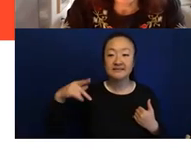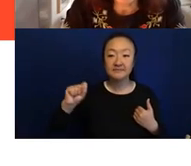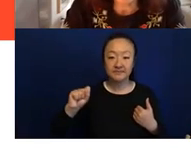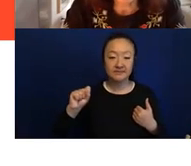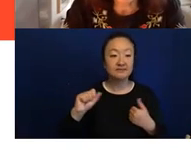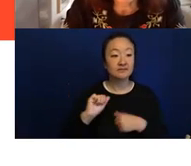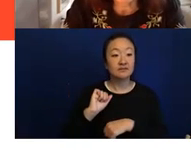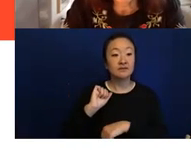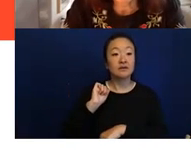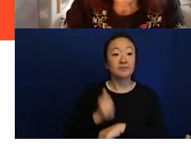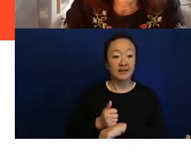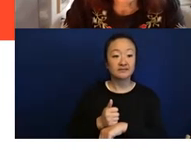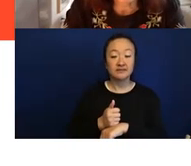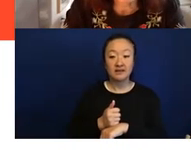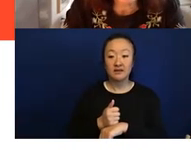on